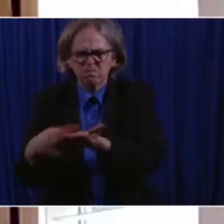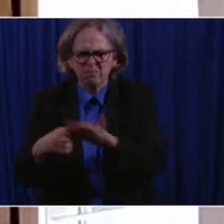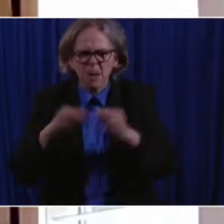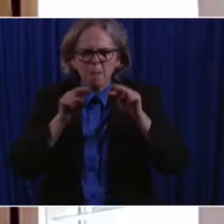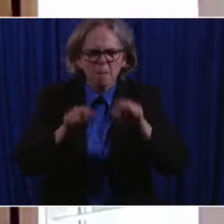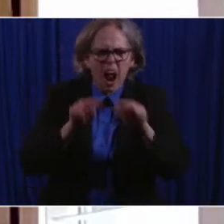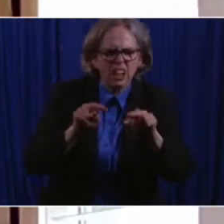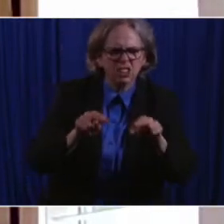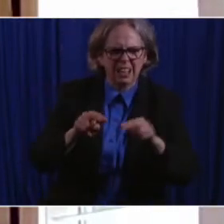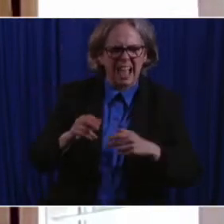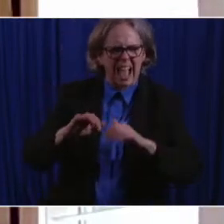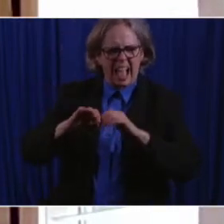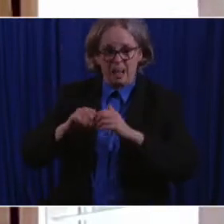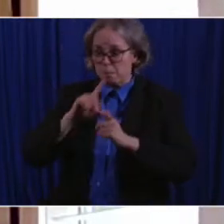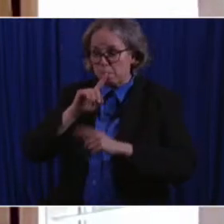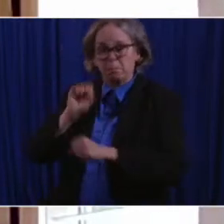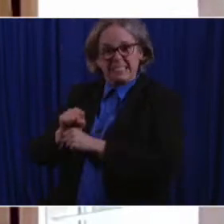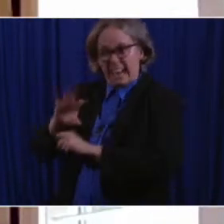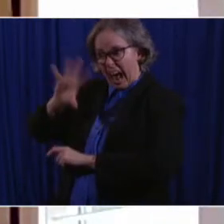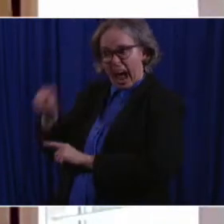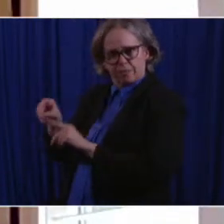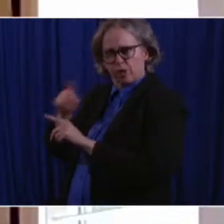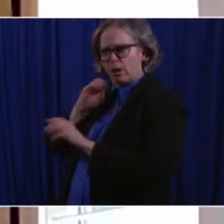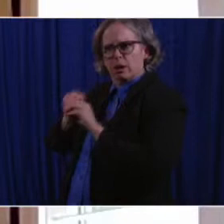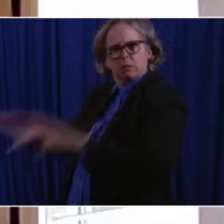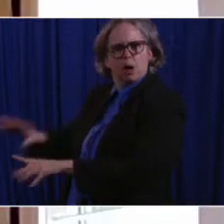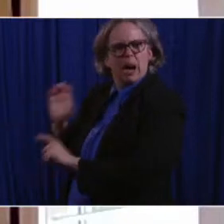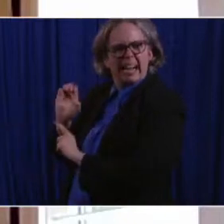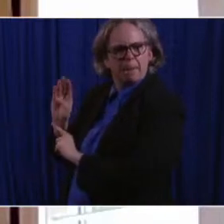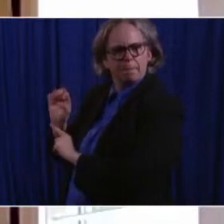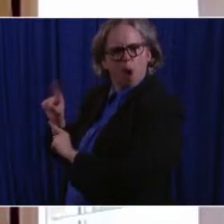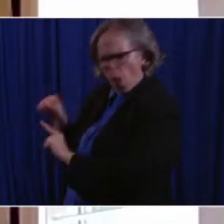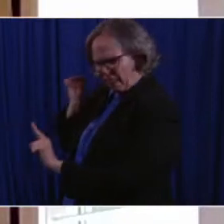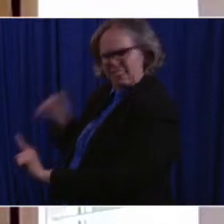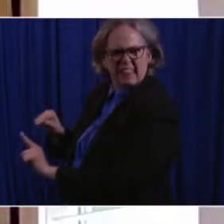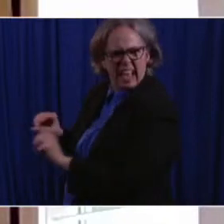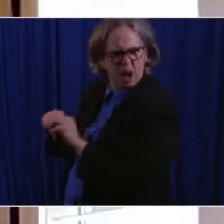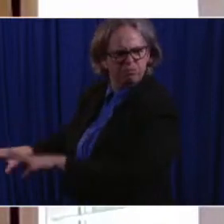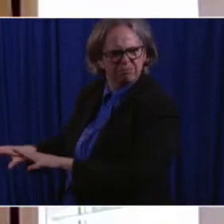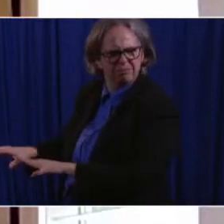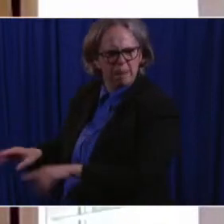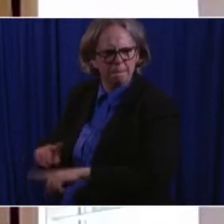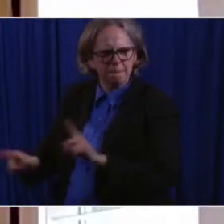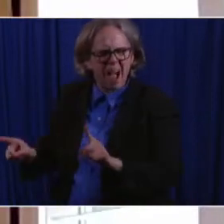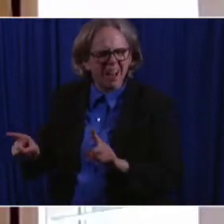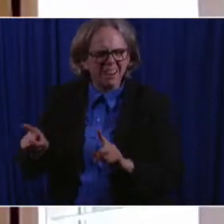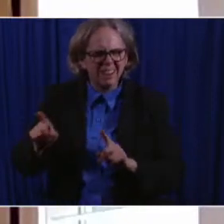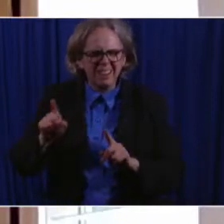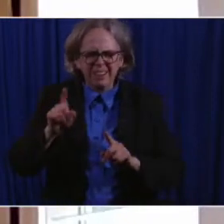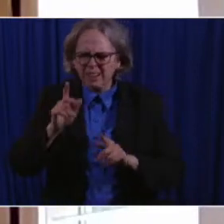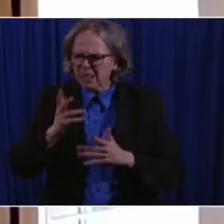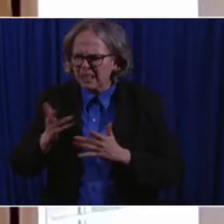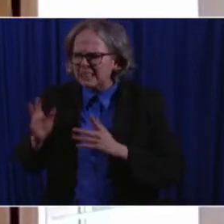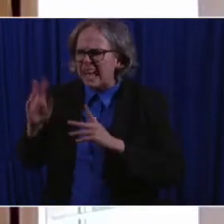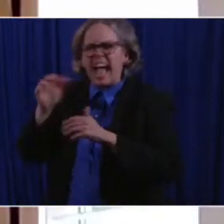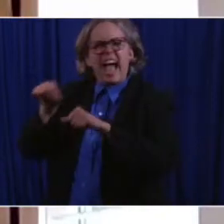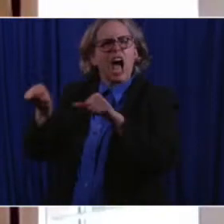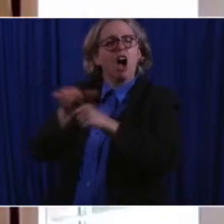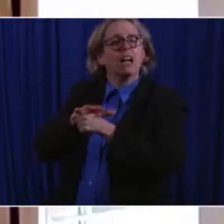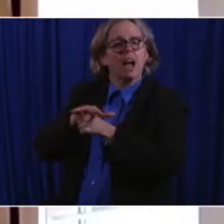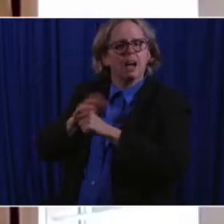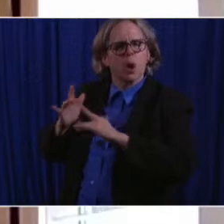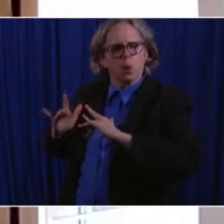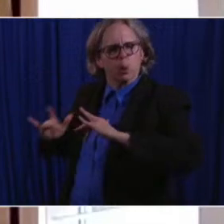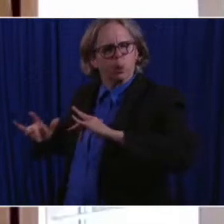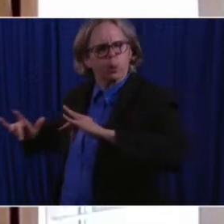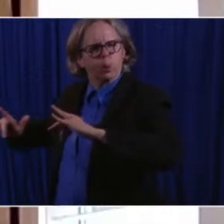but in remote areas of those countries. That means that while we are monitoring people here in Ohio, the risk in the United